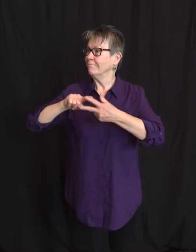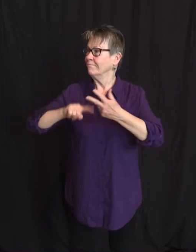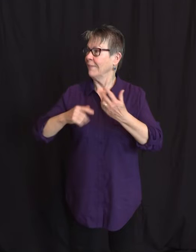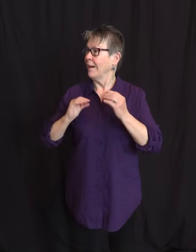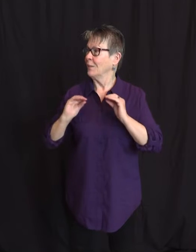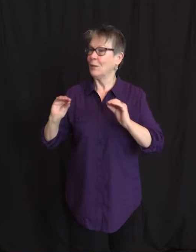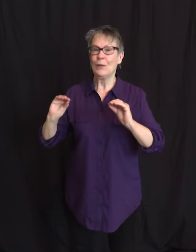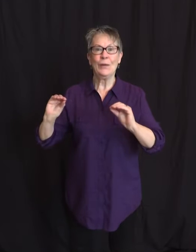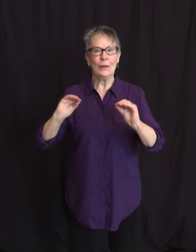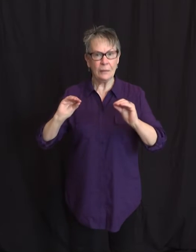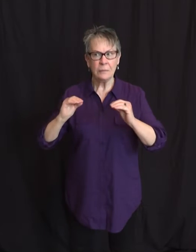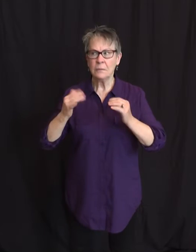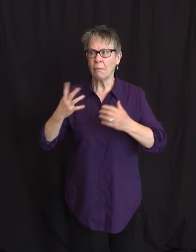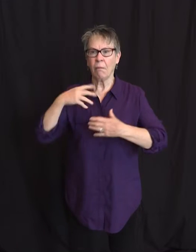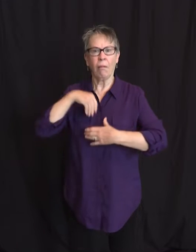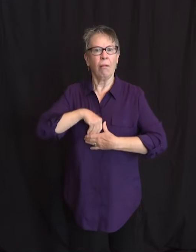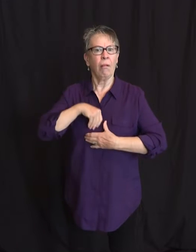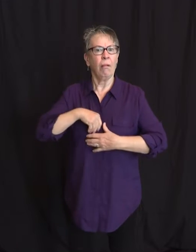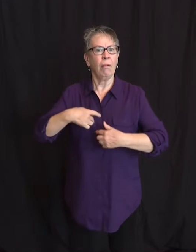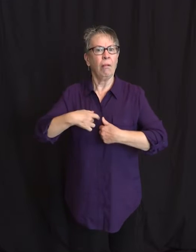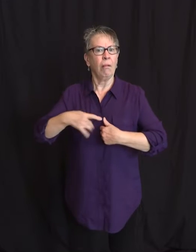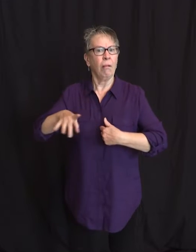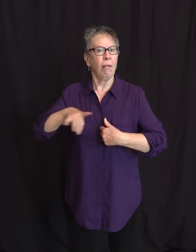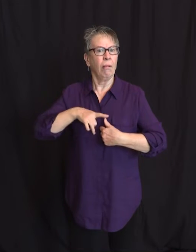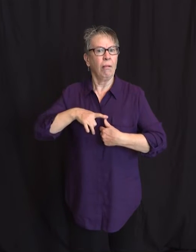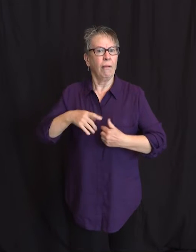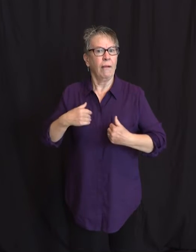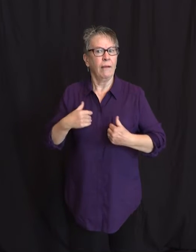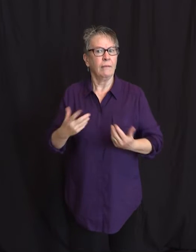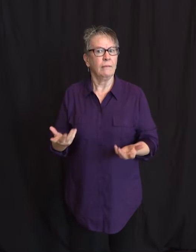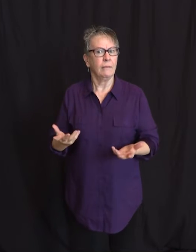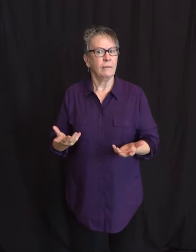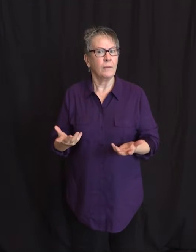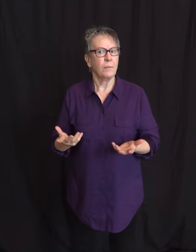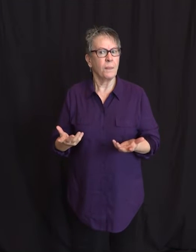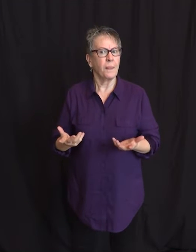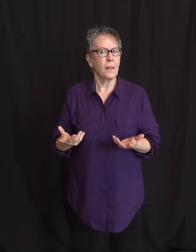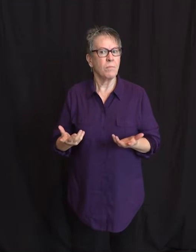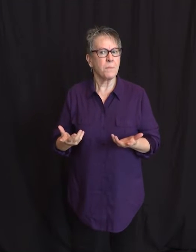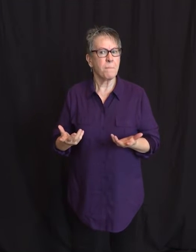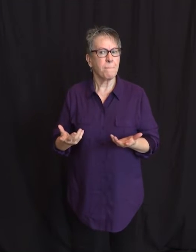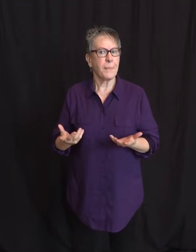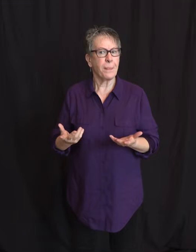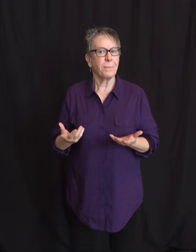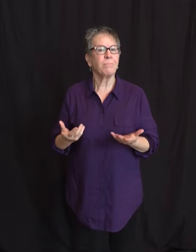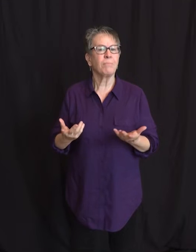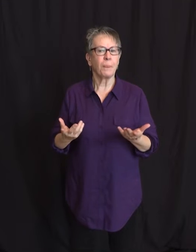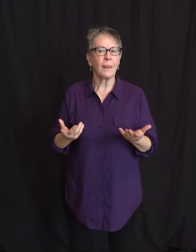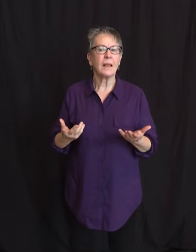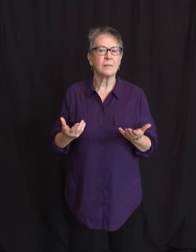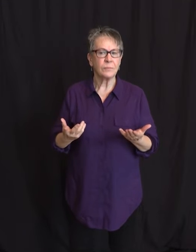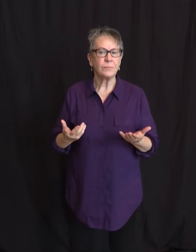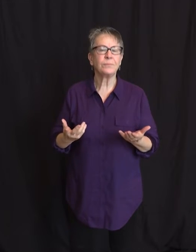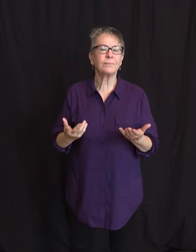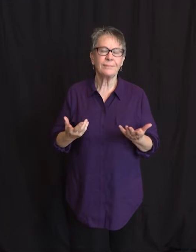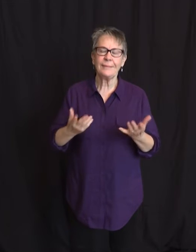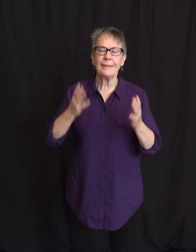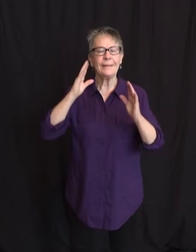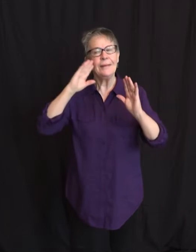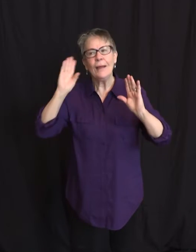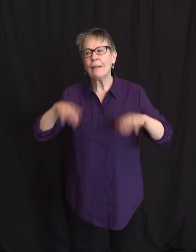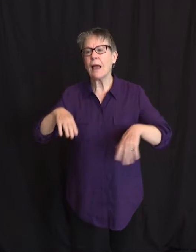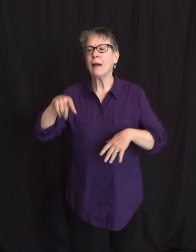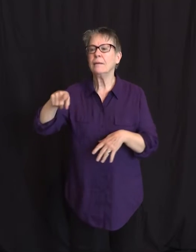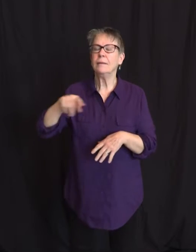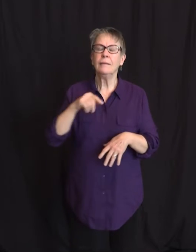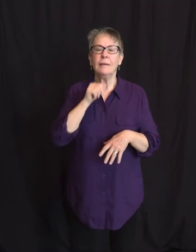all know that that isn't possible. Yes, our tests are increasing, not decreasing. We talked a couple weeks ago at about 7,000